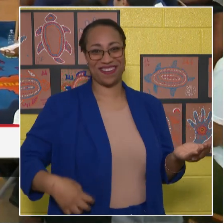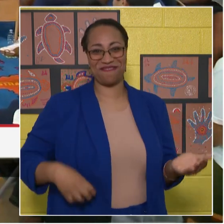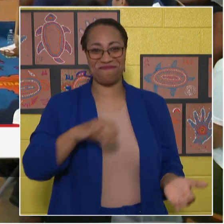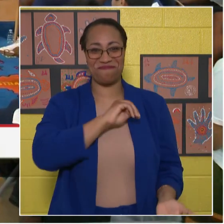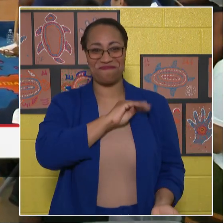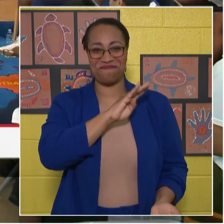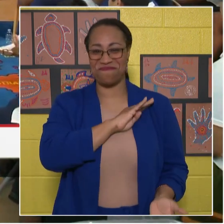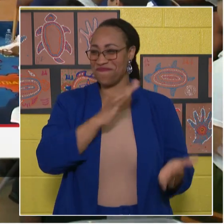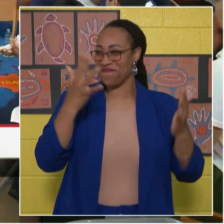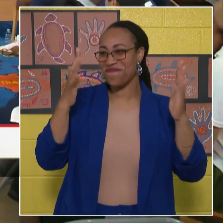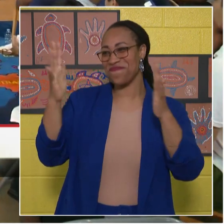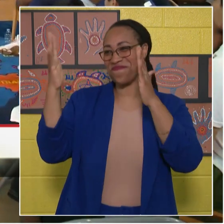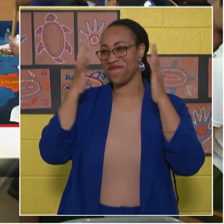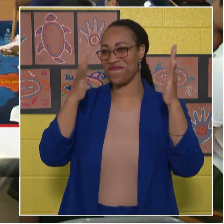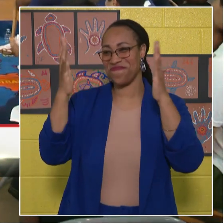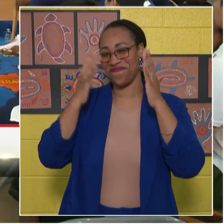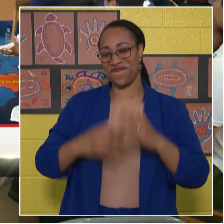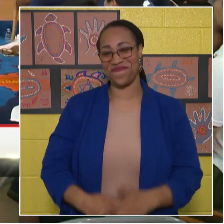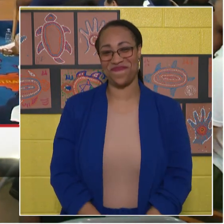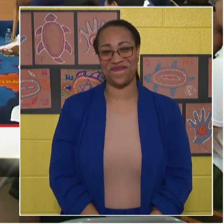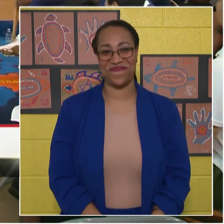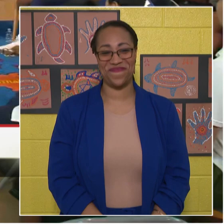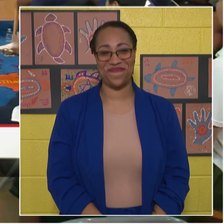here with us today.